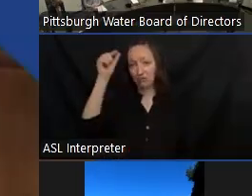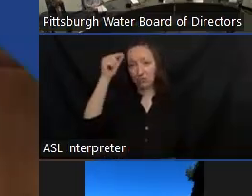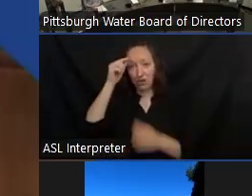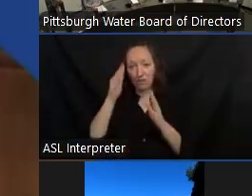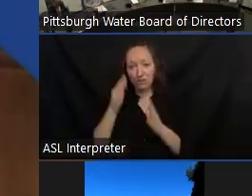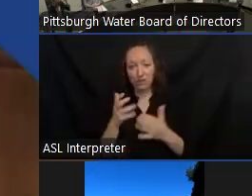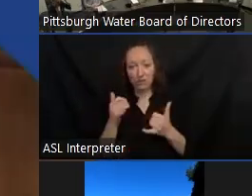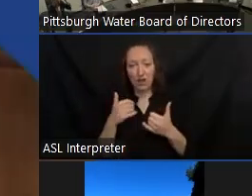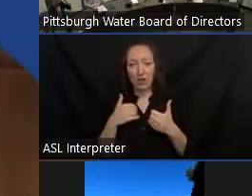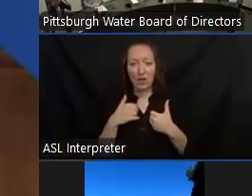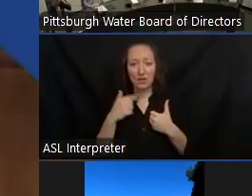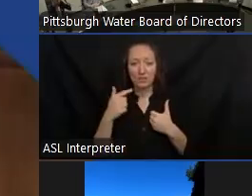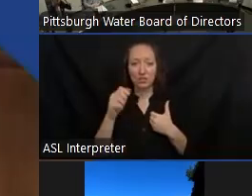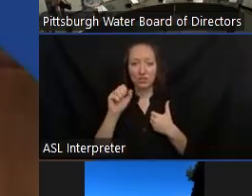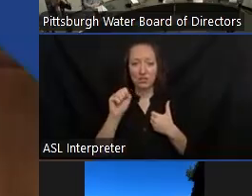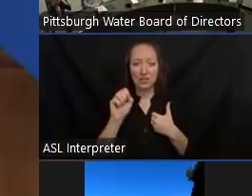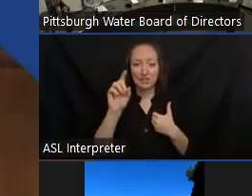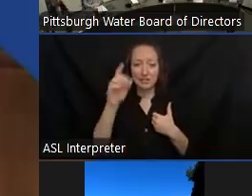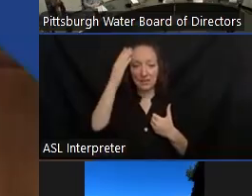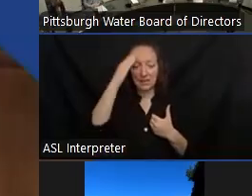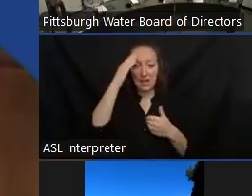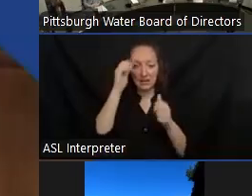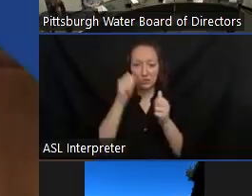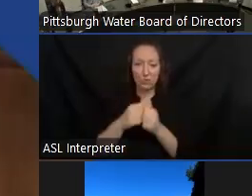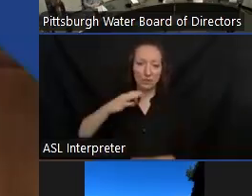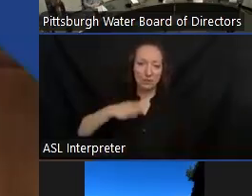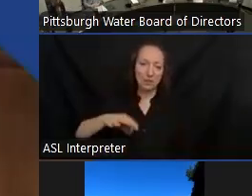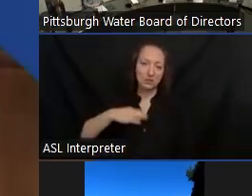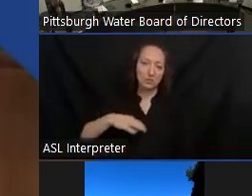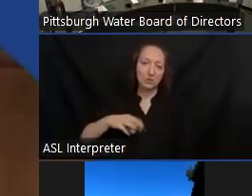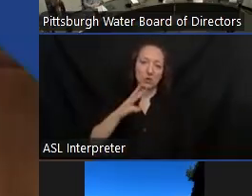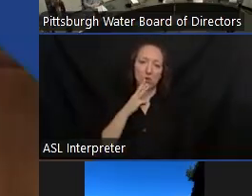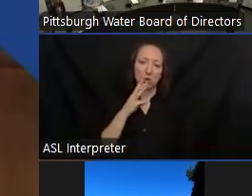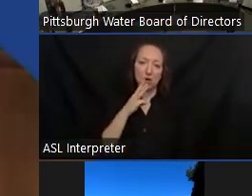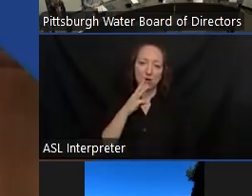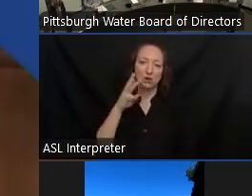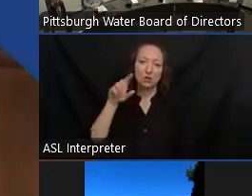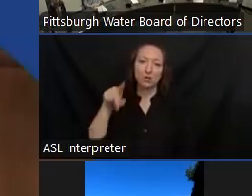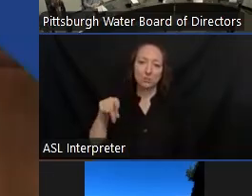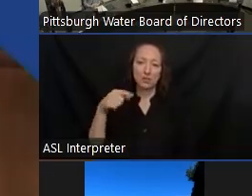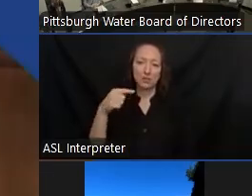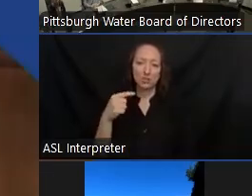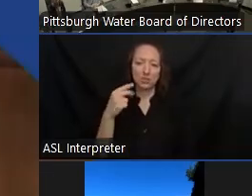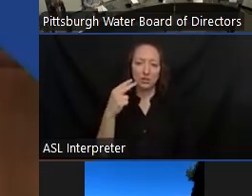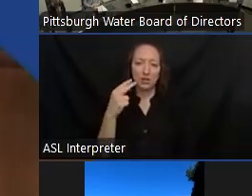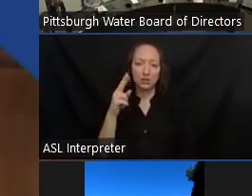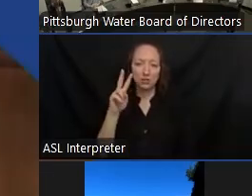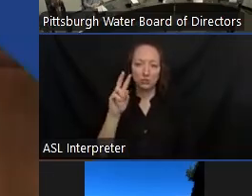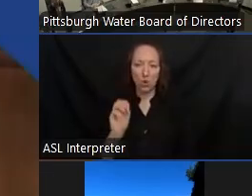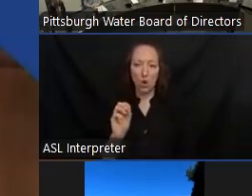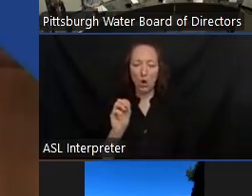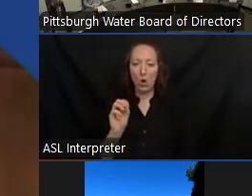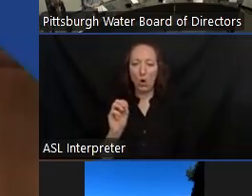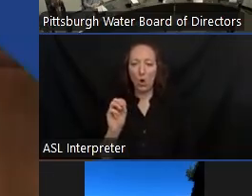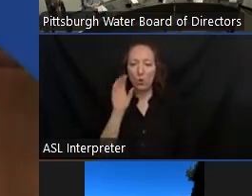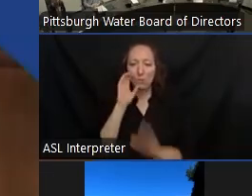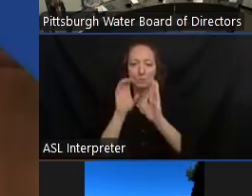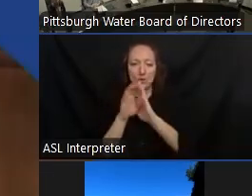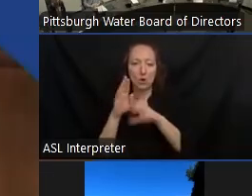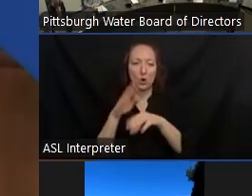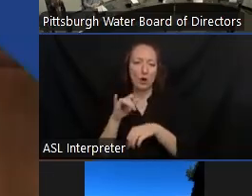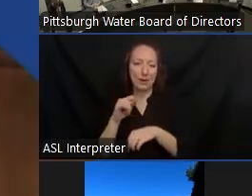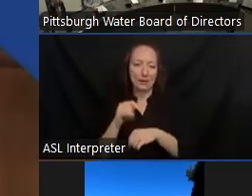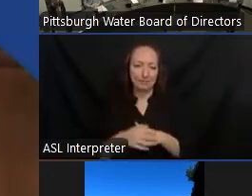GSD hat with a Pittsburgh Water PGH2O logo on it. But as it relates to Paul,